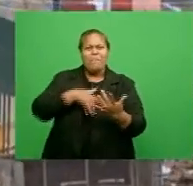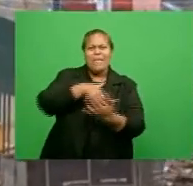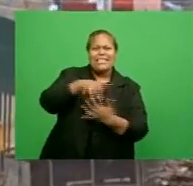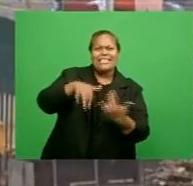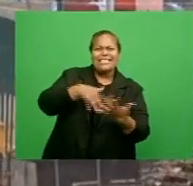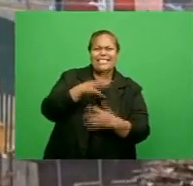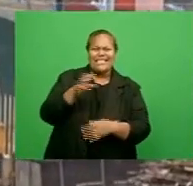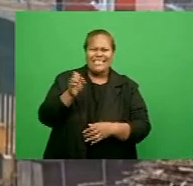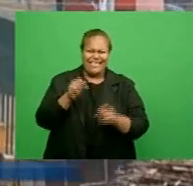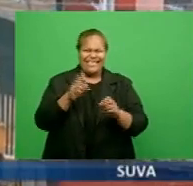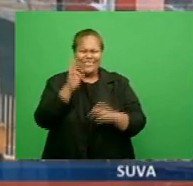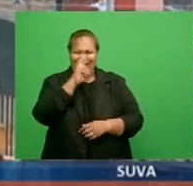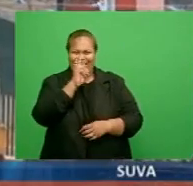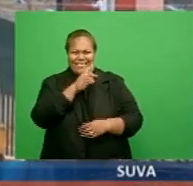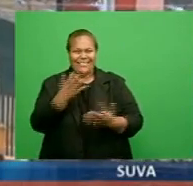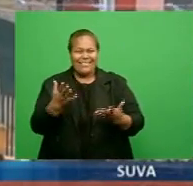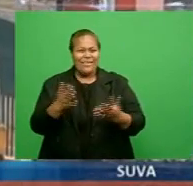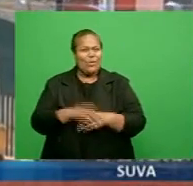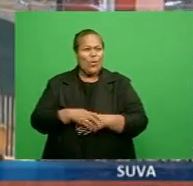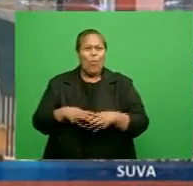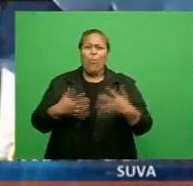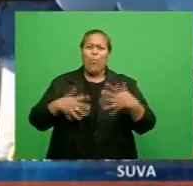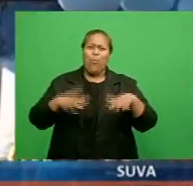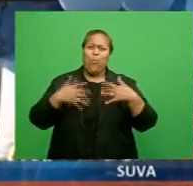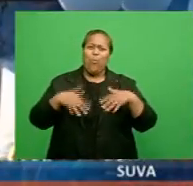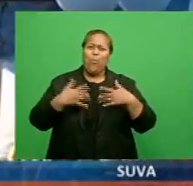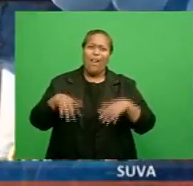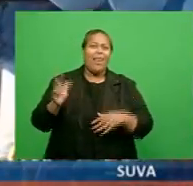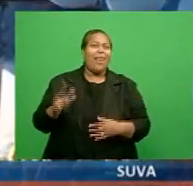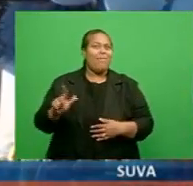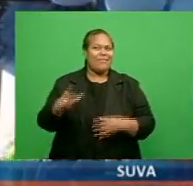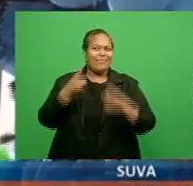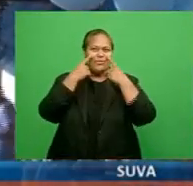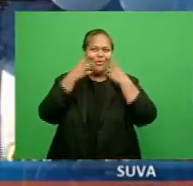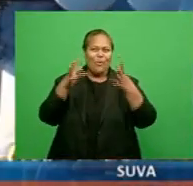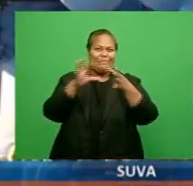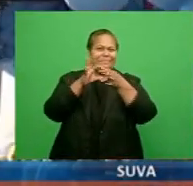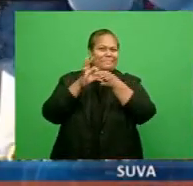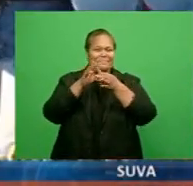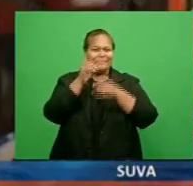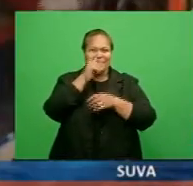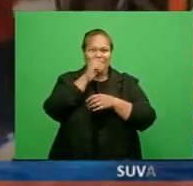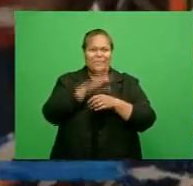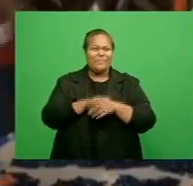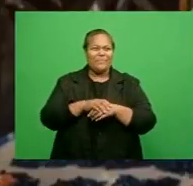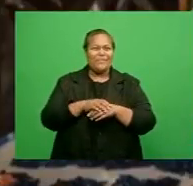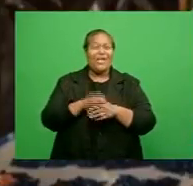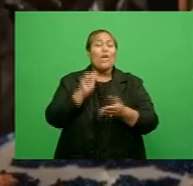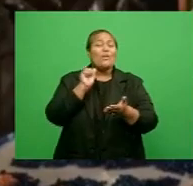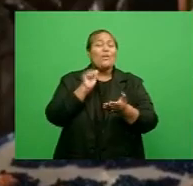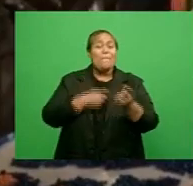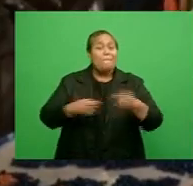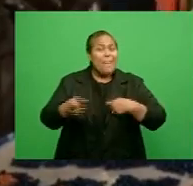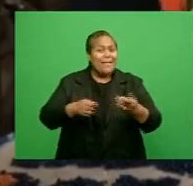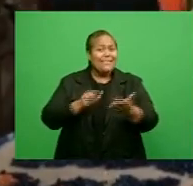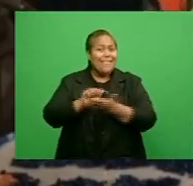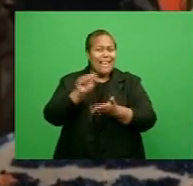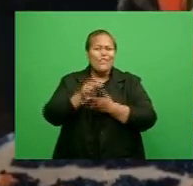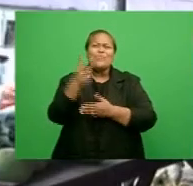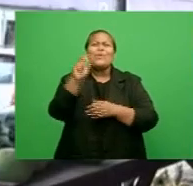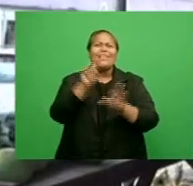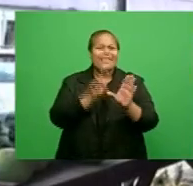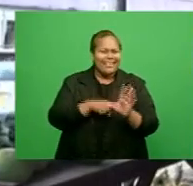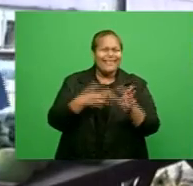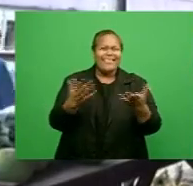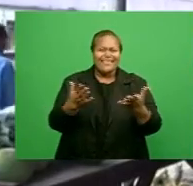The atmosphere in Lambasa is a show of unity among the people. A market vendor for 20 years, Satendra Prakash, says this year's Fiji